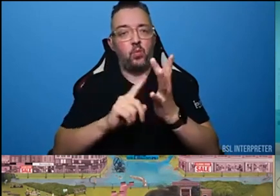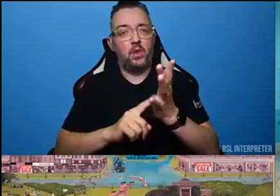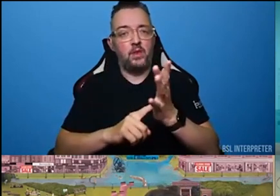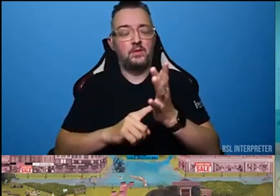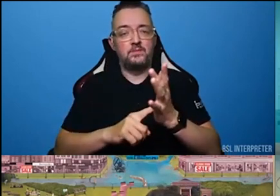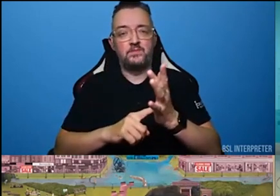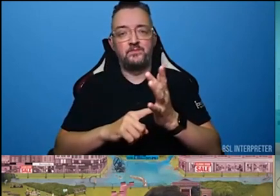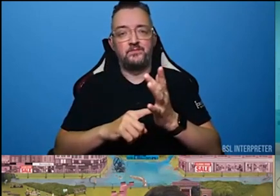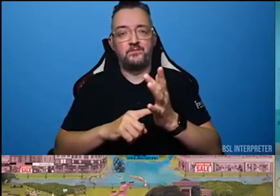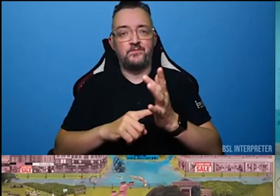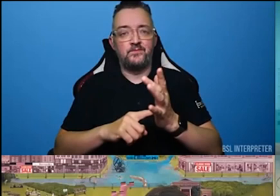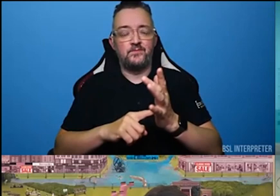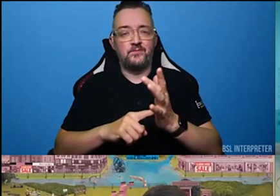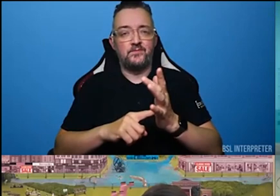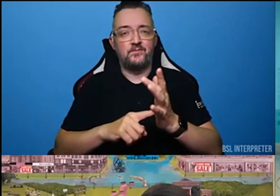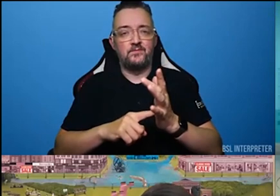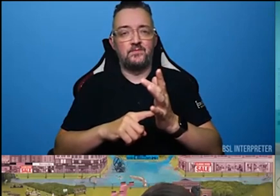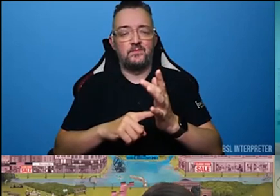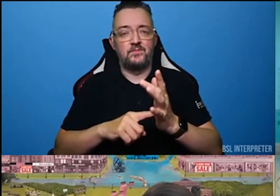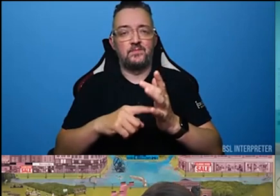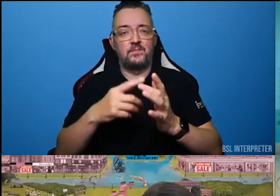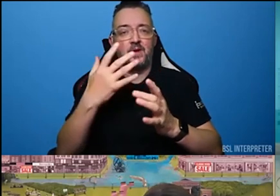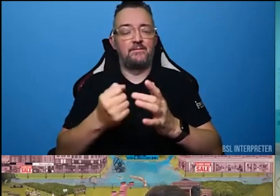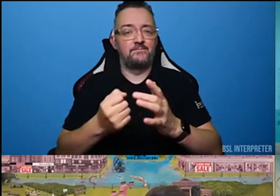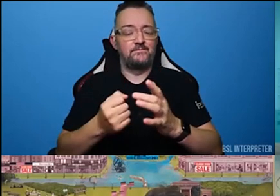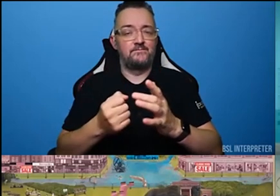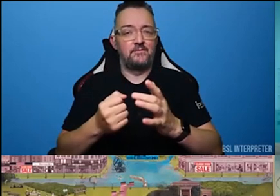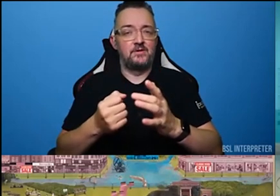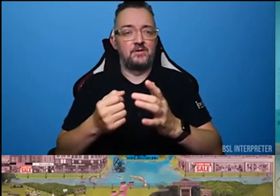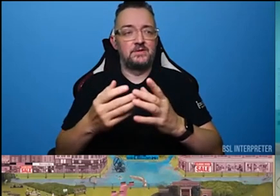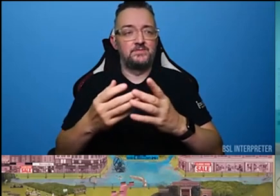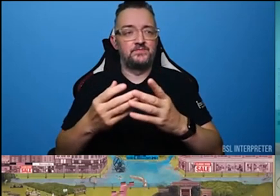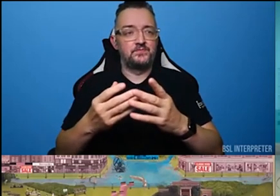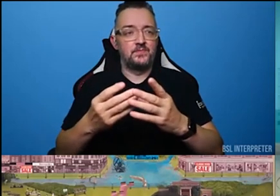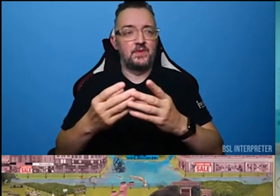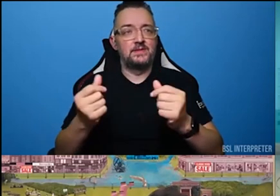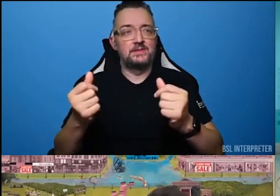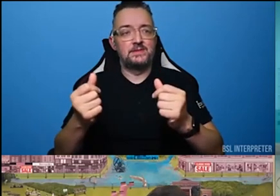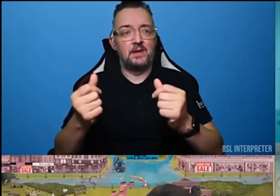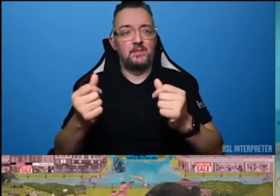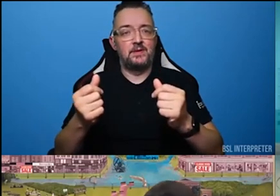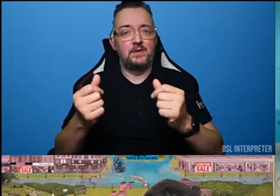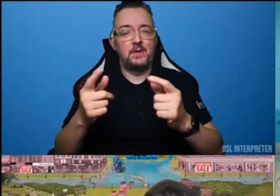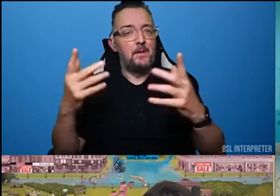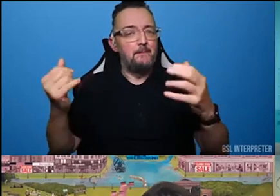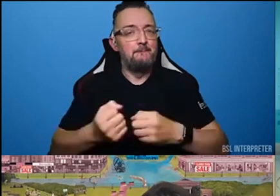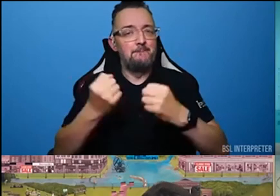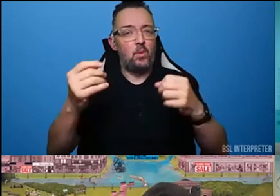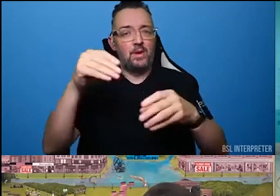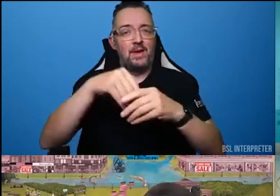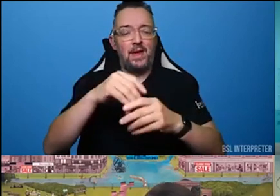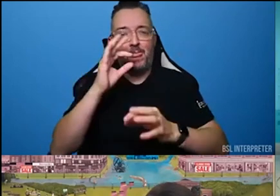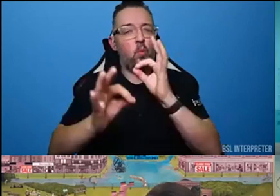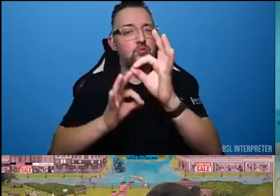ultimate phalanchentristic power in that question.